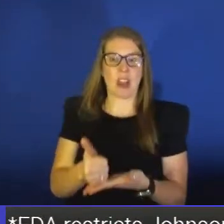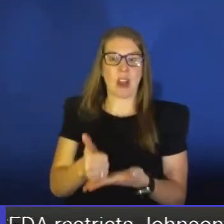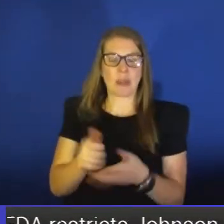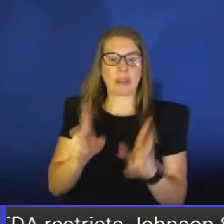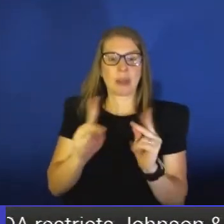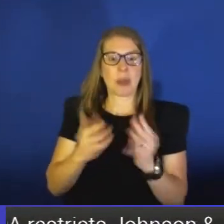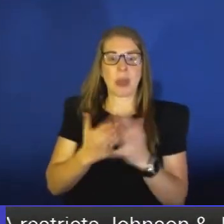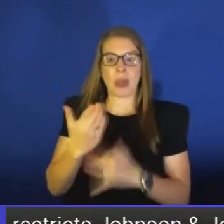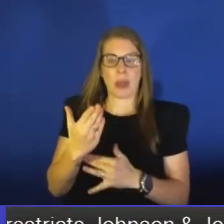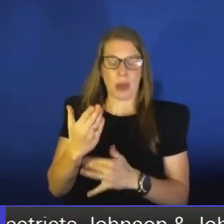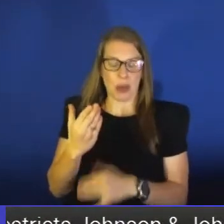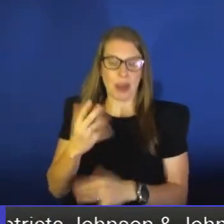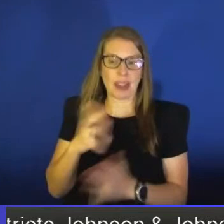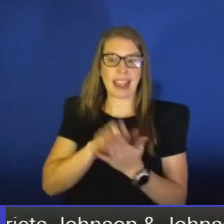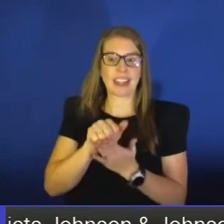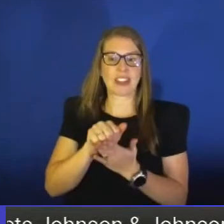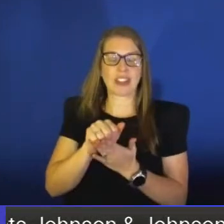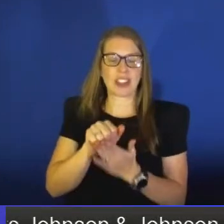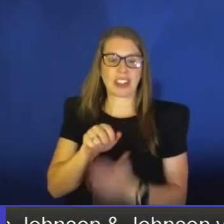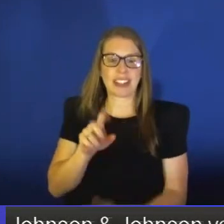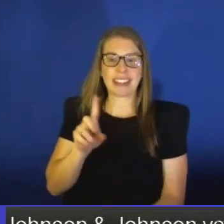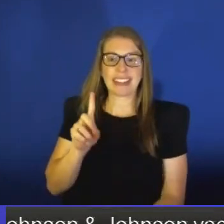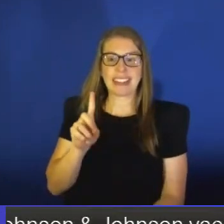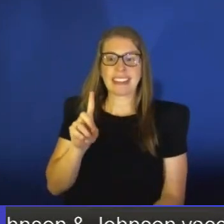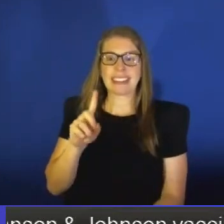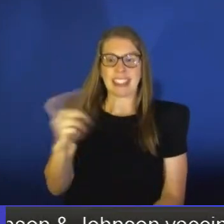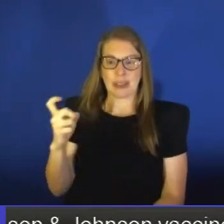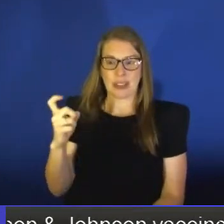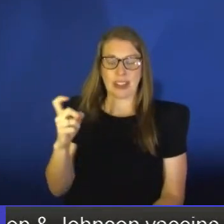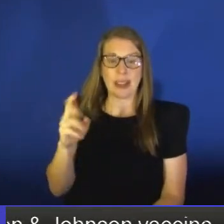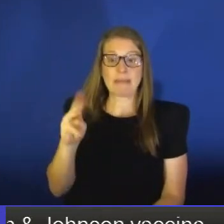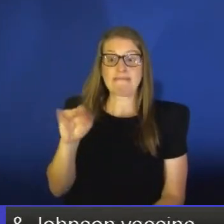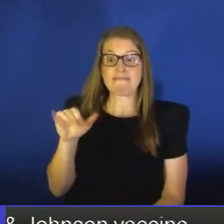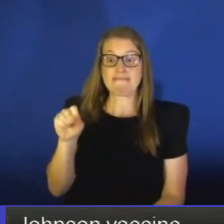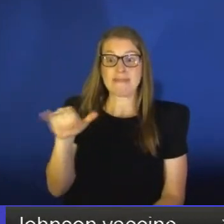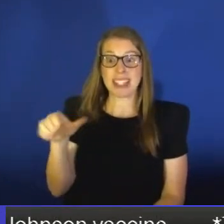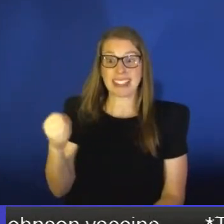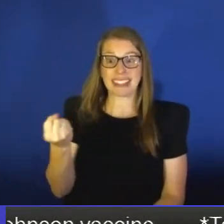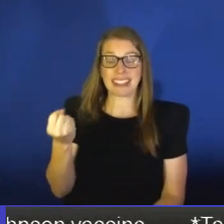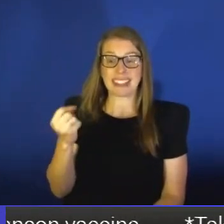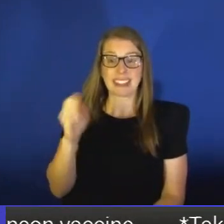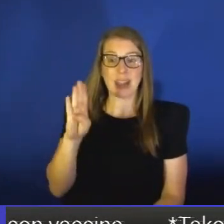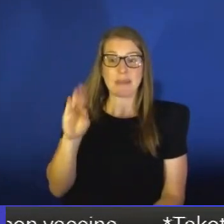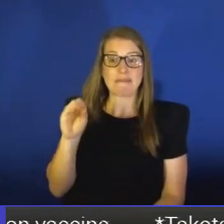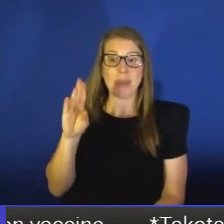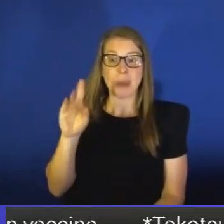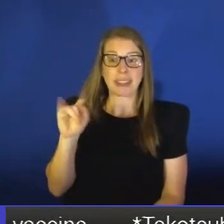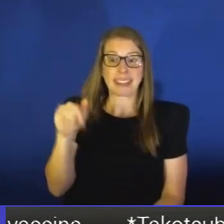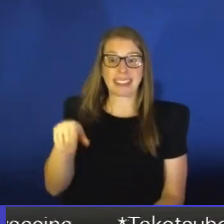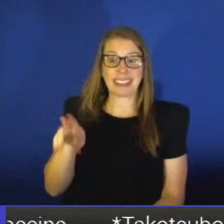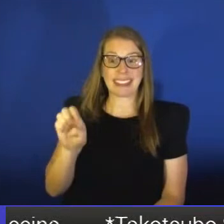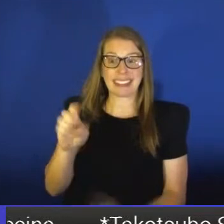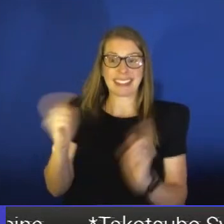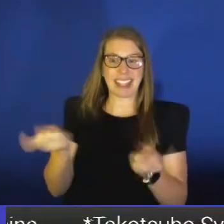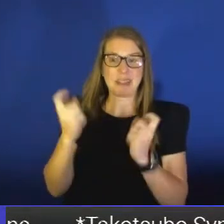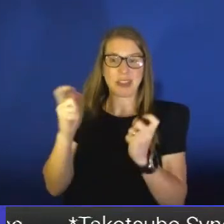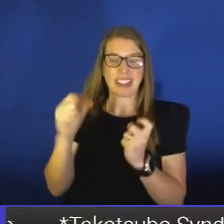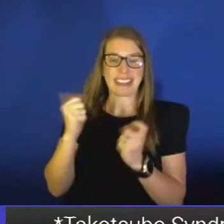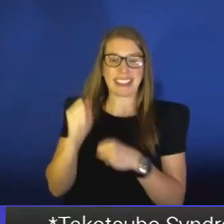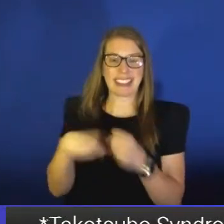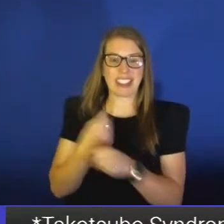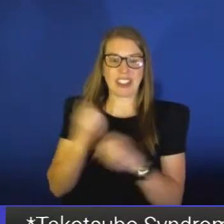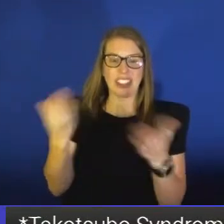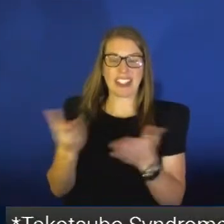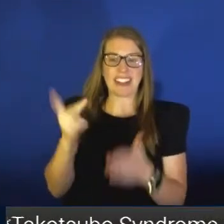Missy's Boutique is a one-stop shopping experience for cancer patients, and it's celebrating its 10 years here in the Kansas